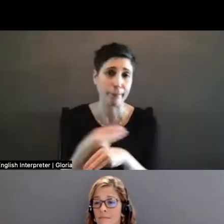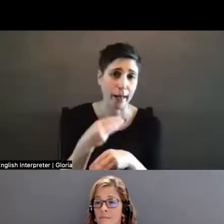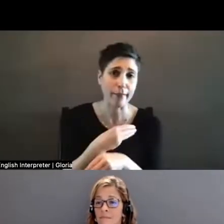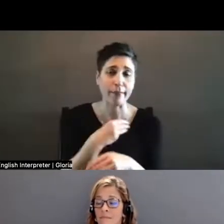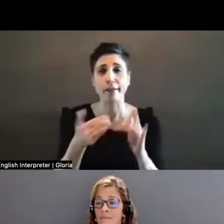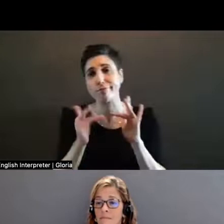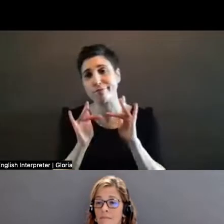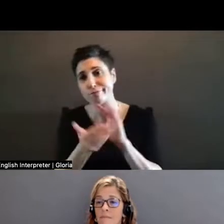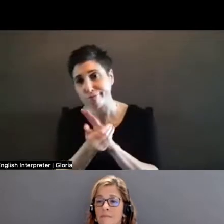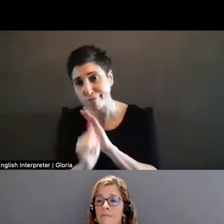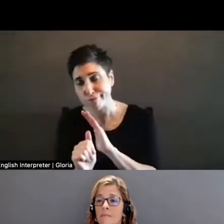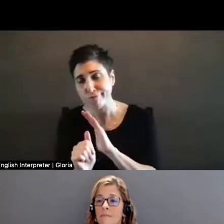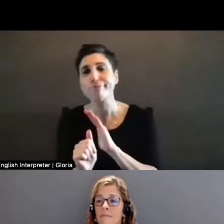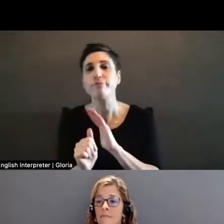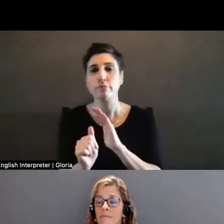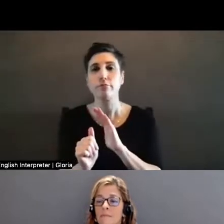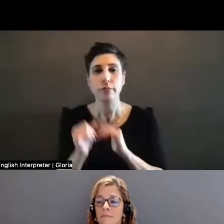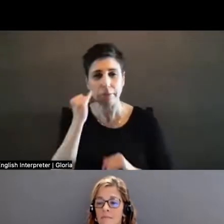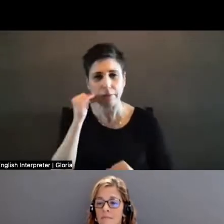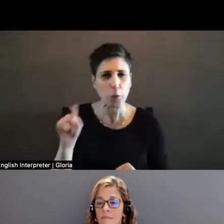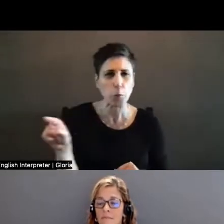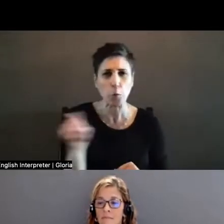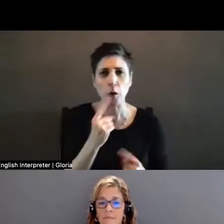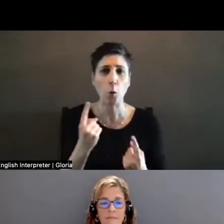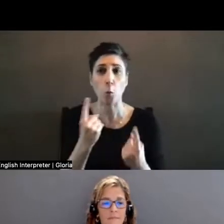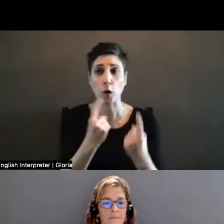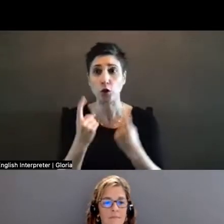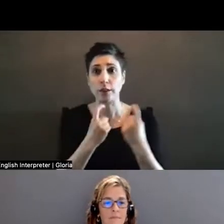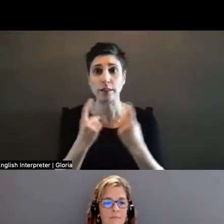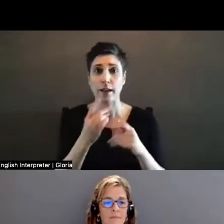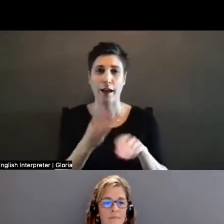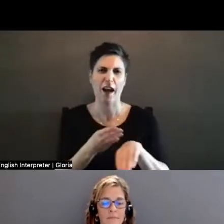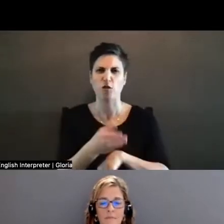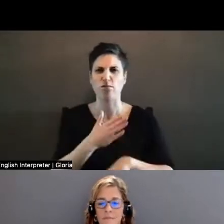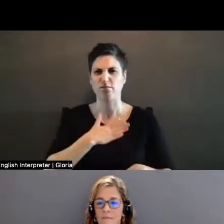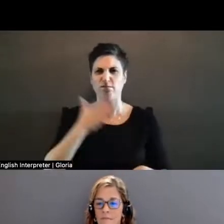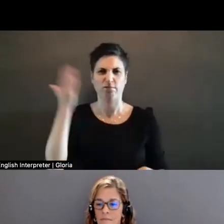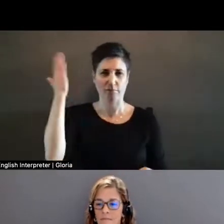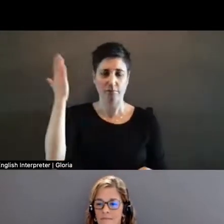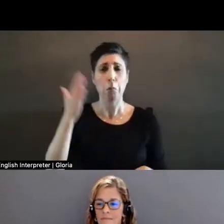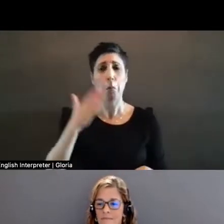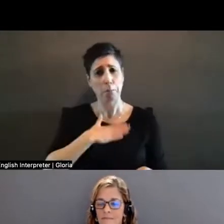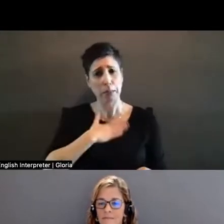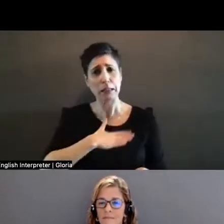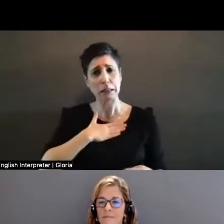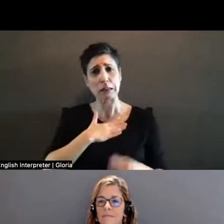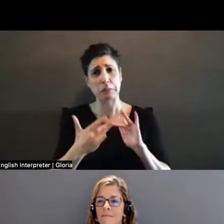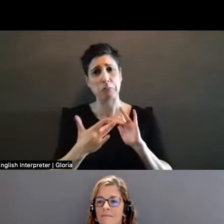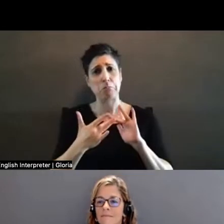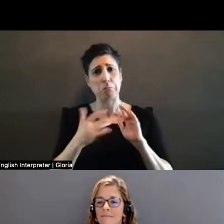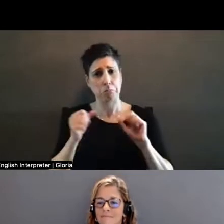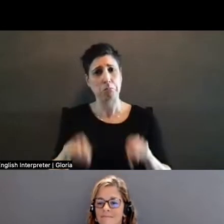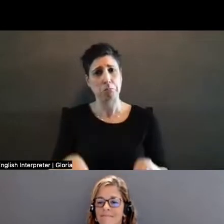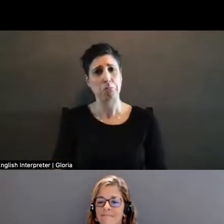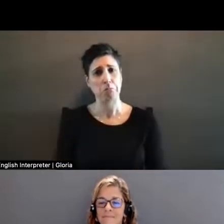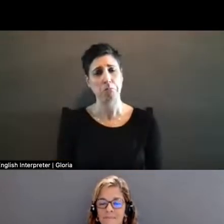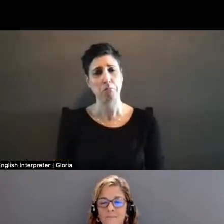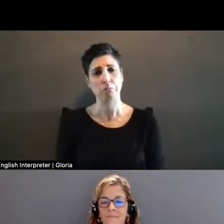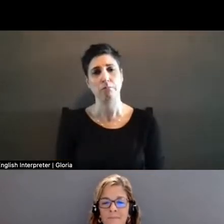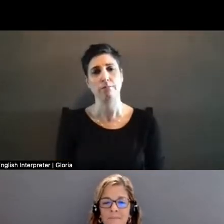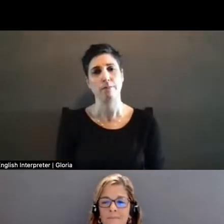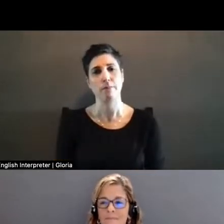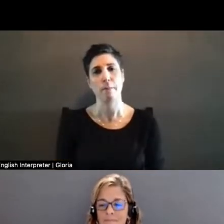skills. If you have any questions after the presentation, please feel free to reach out.